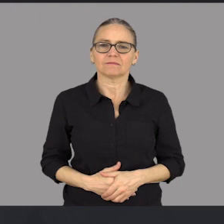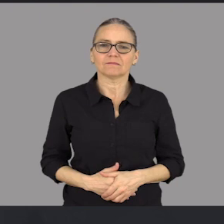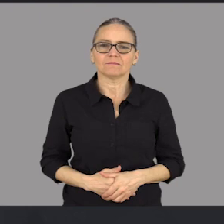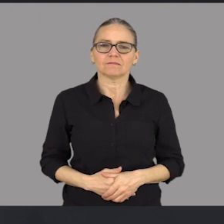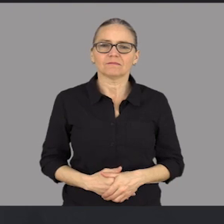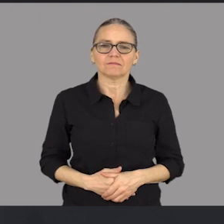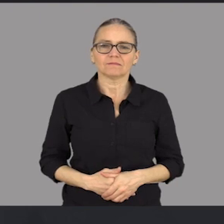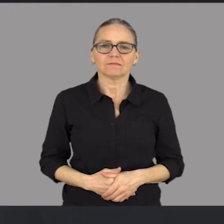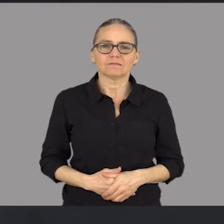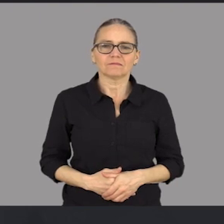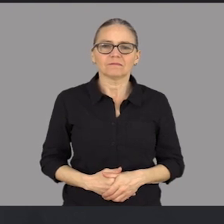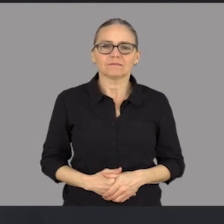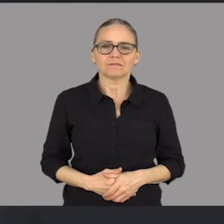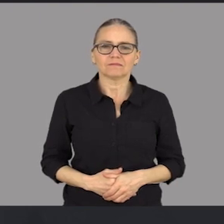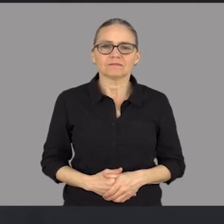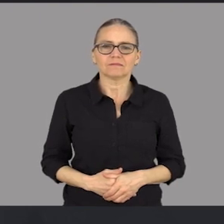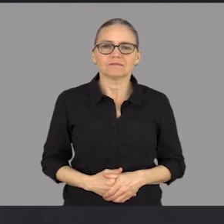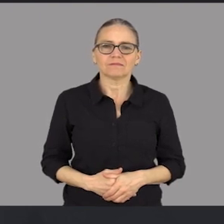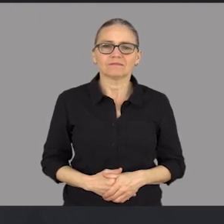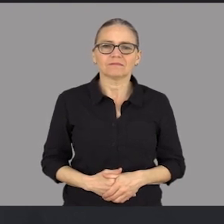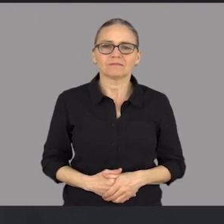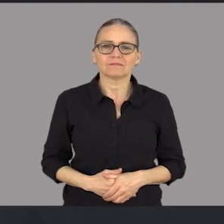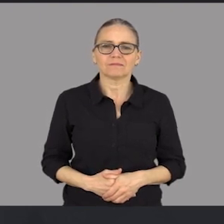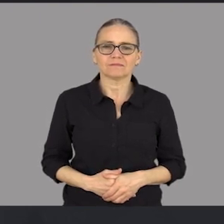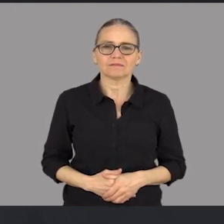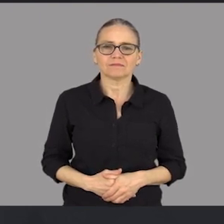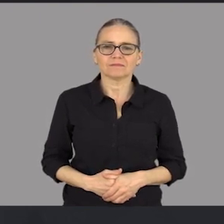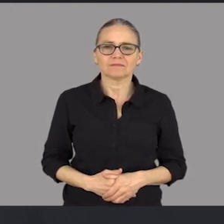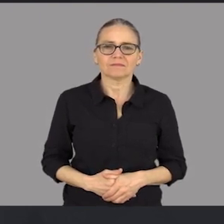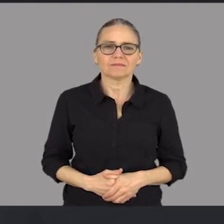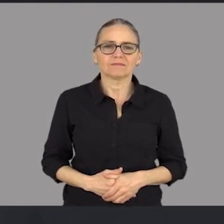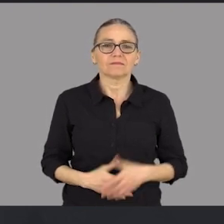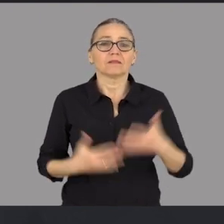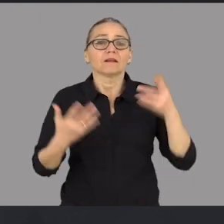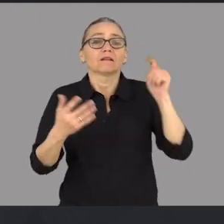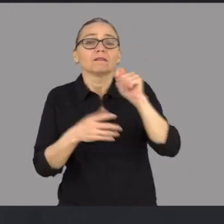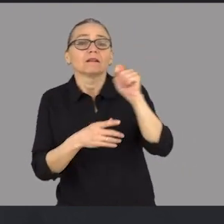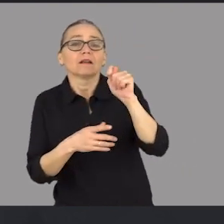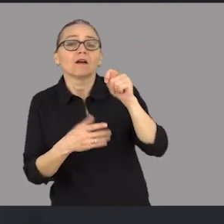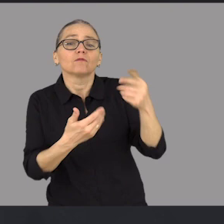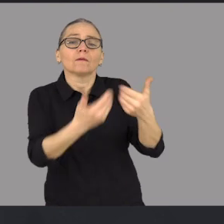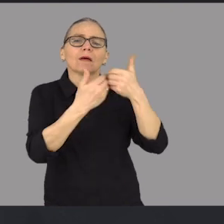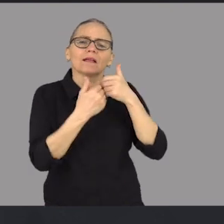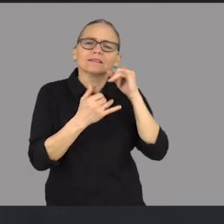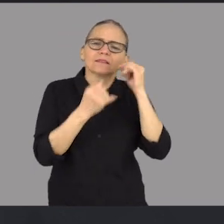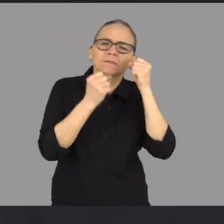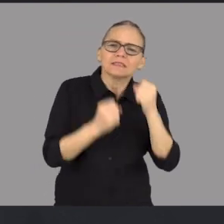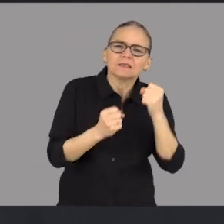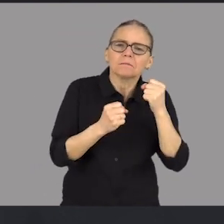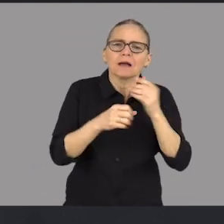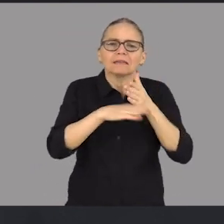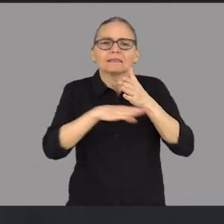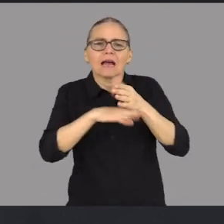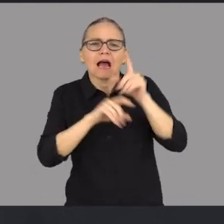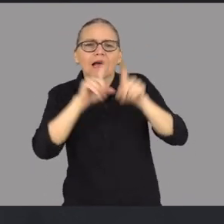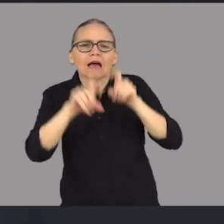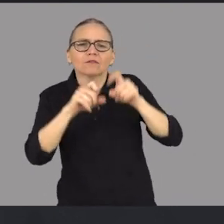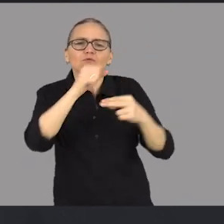their store and how they want their store to be perceived. Thanks, Dave.